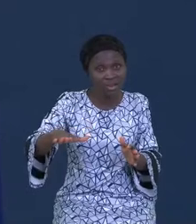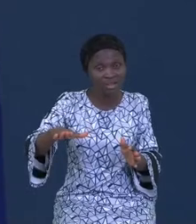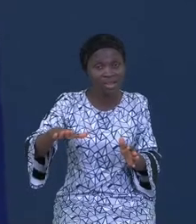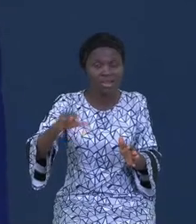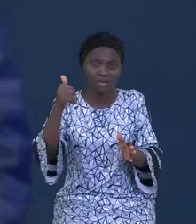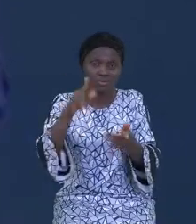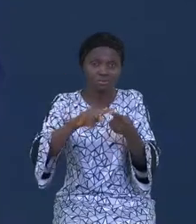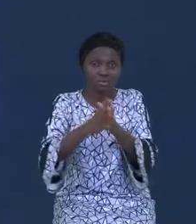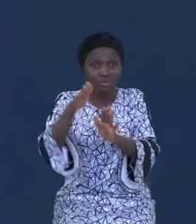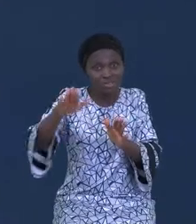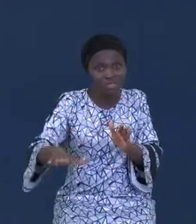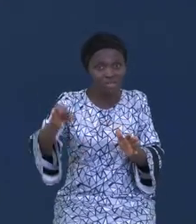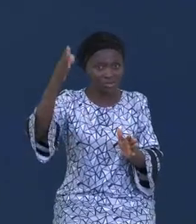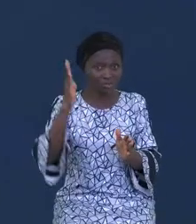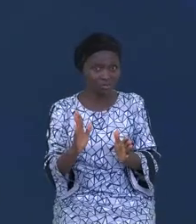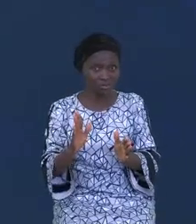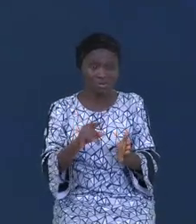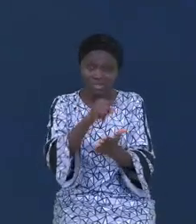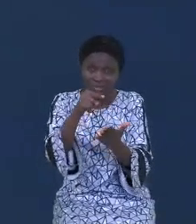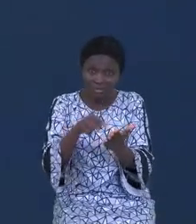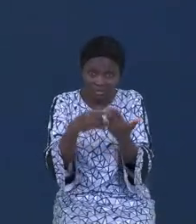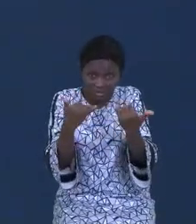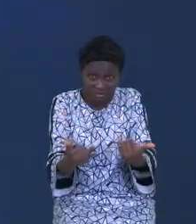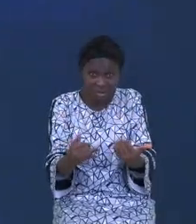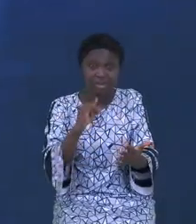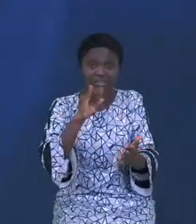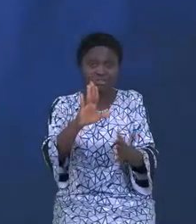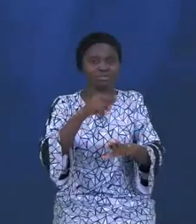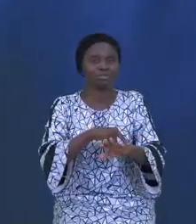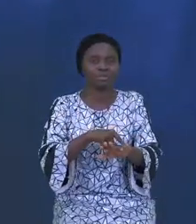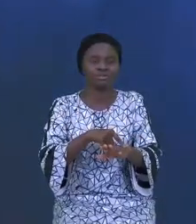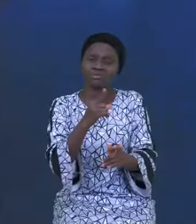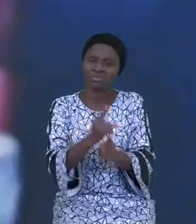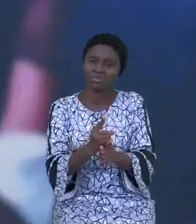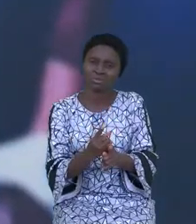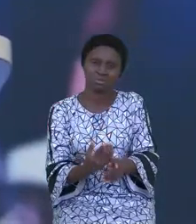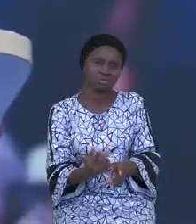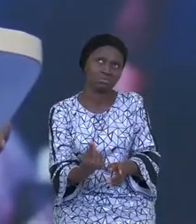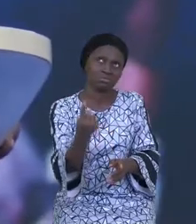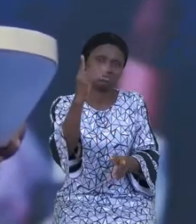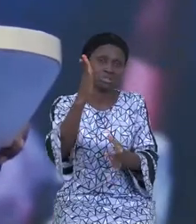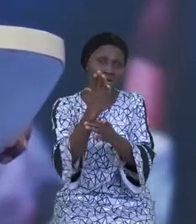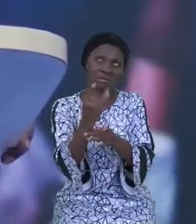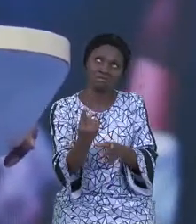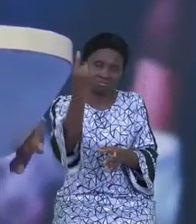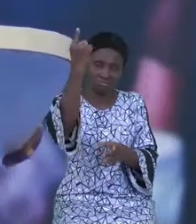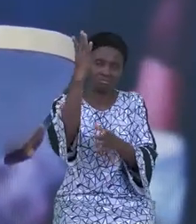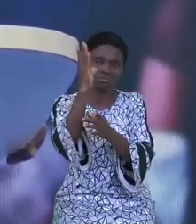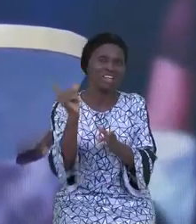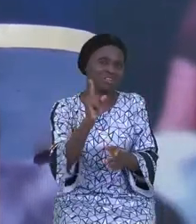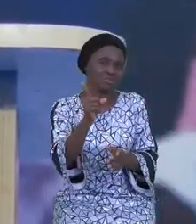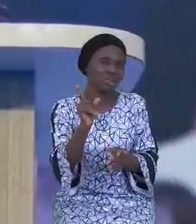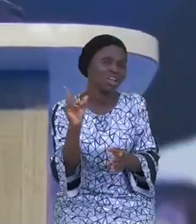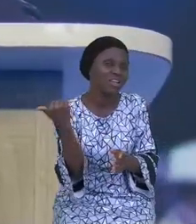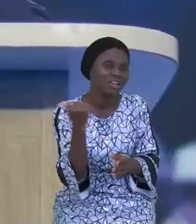of God? This is your moment. Just raise up the hand wherever you are. And that's how